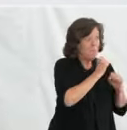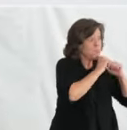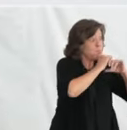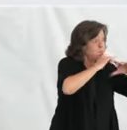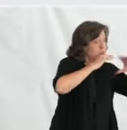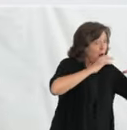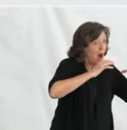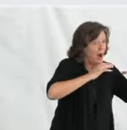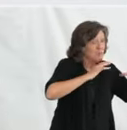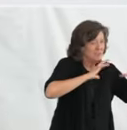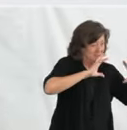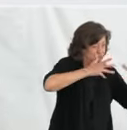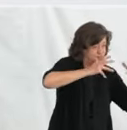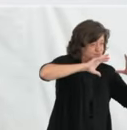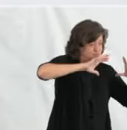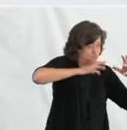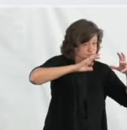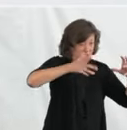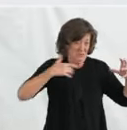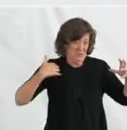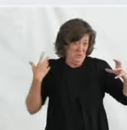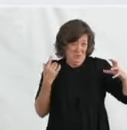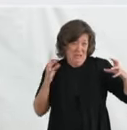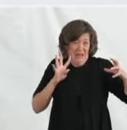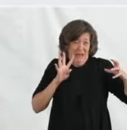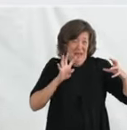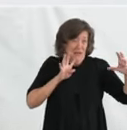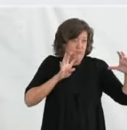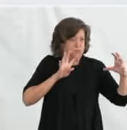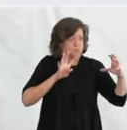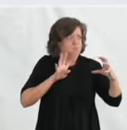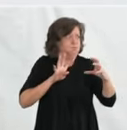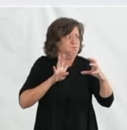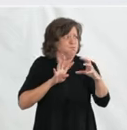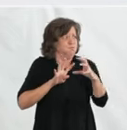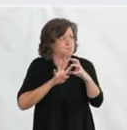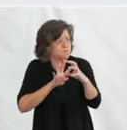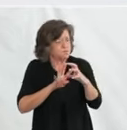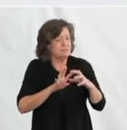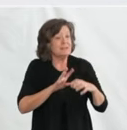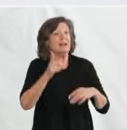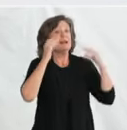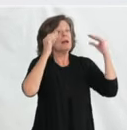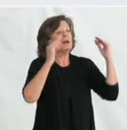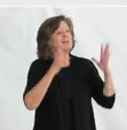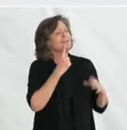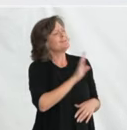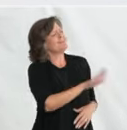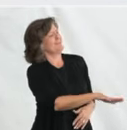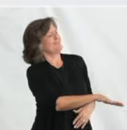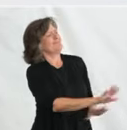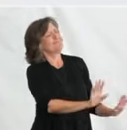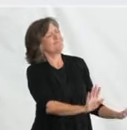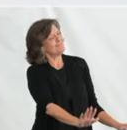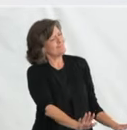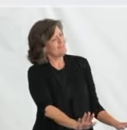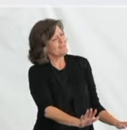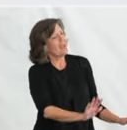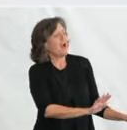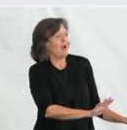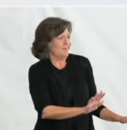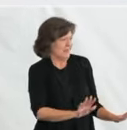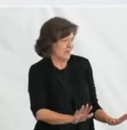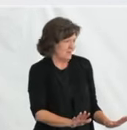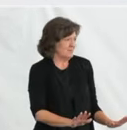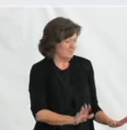the blob beat us to the door. We couldn't get around it. And Mrs. Barry was standing there saying, calm down, we'll take care of this. And then